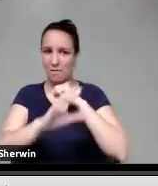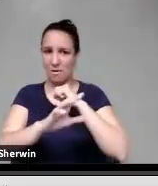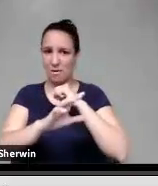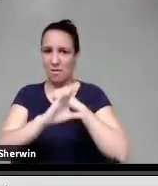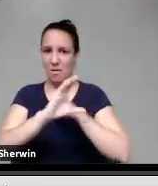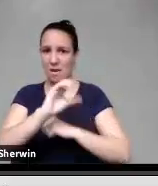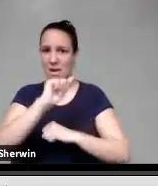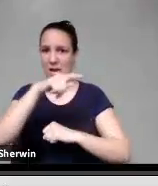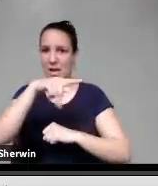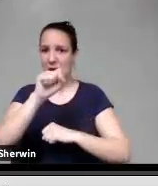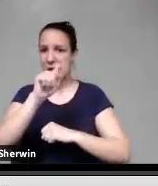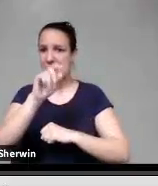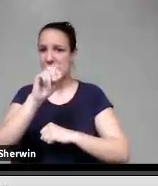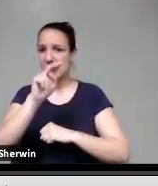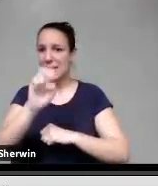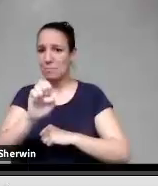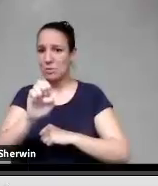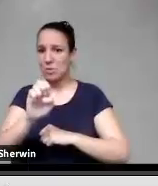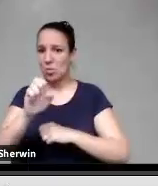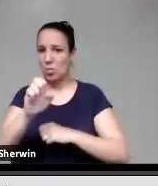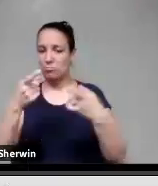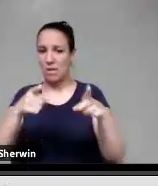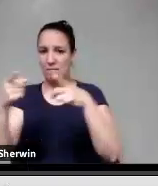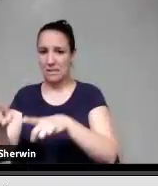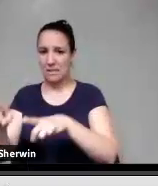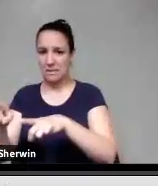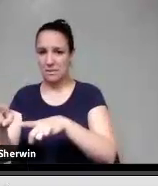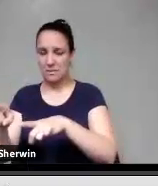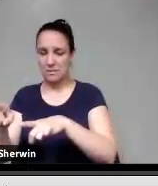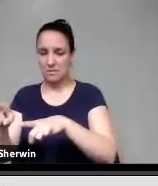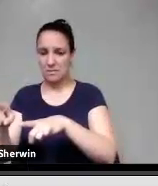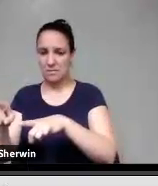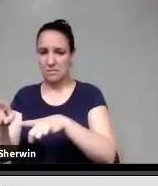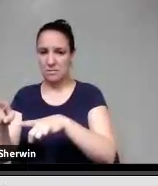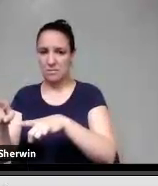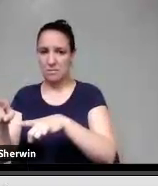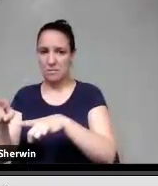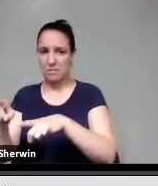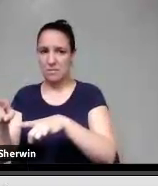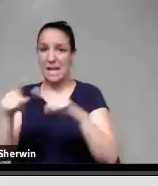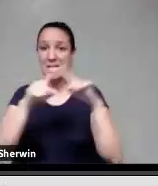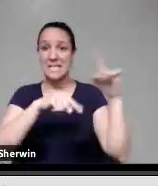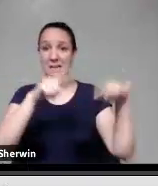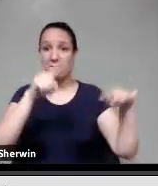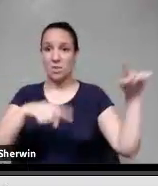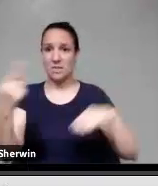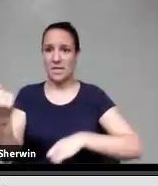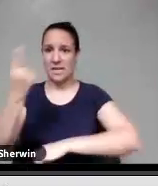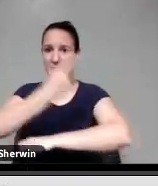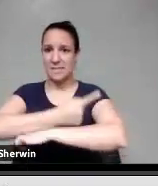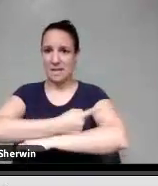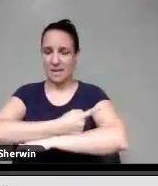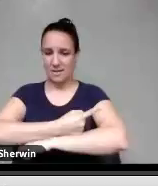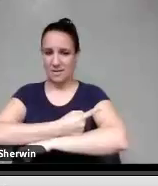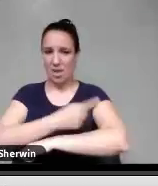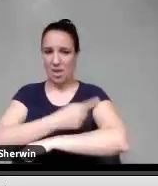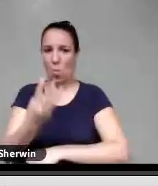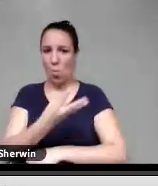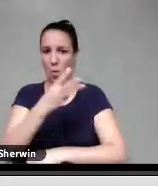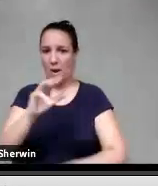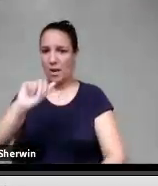Diversity Discovery Institute. It is Diversity Day, which will take place Wednesday, August